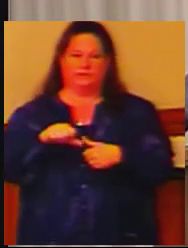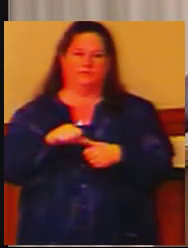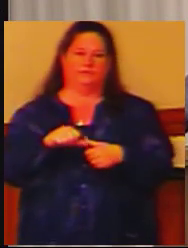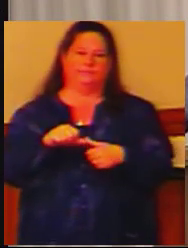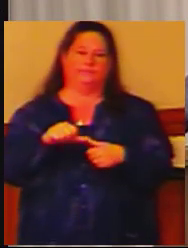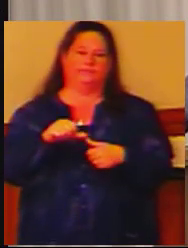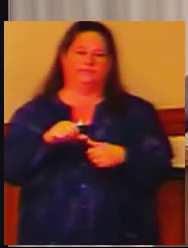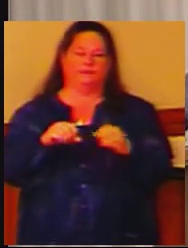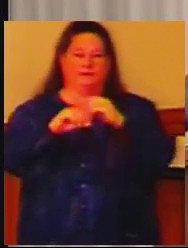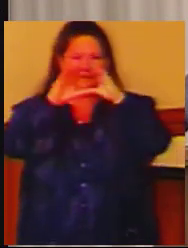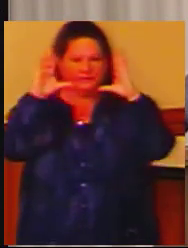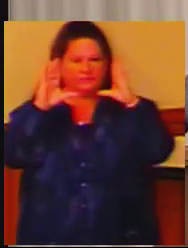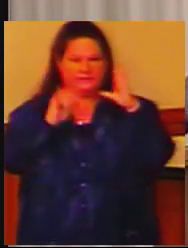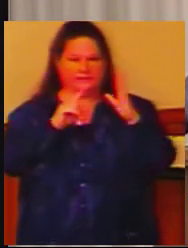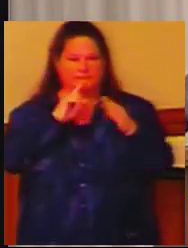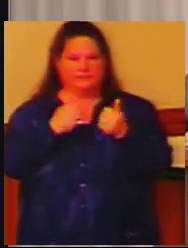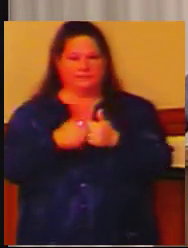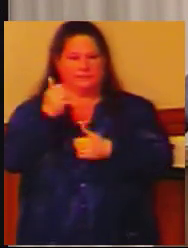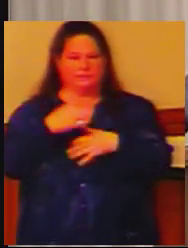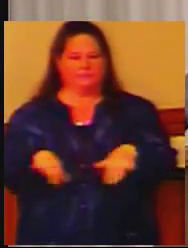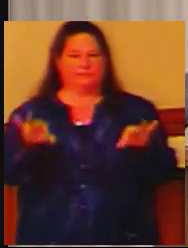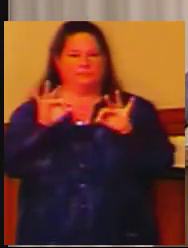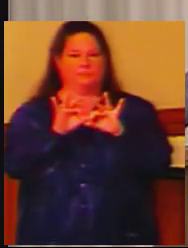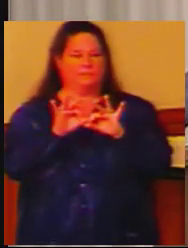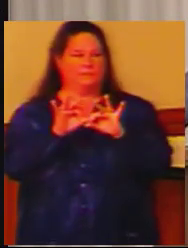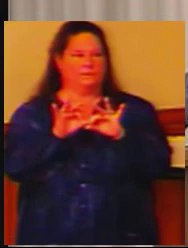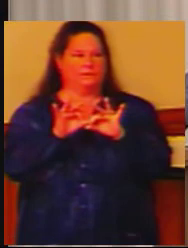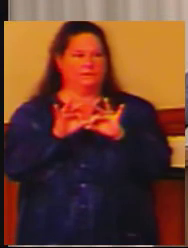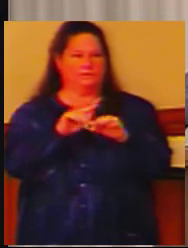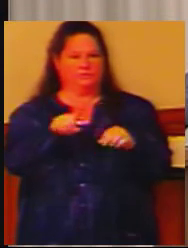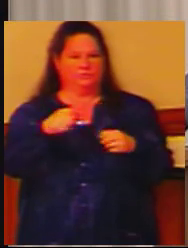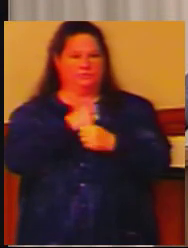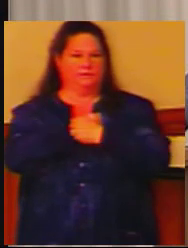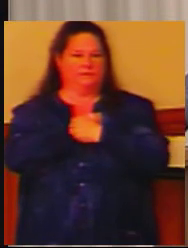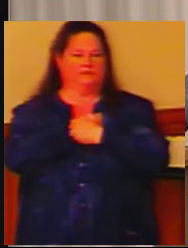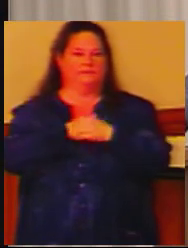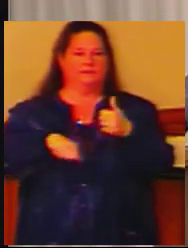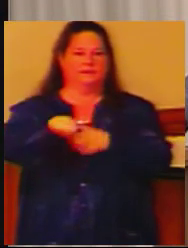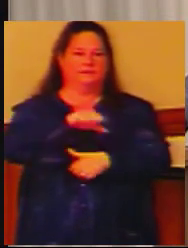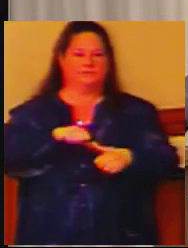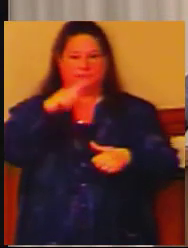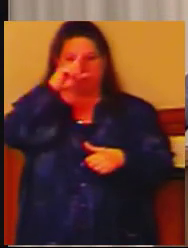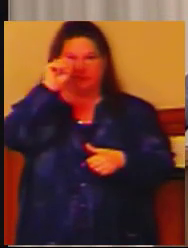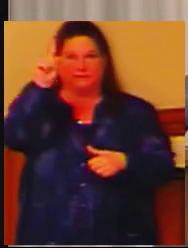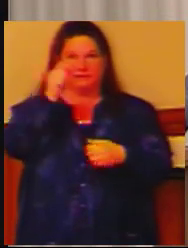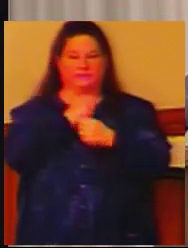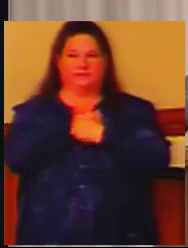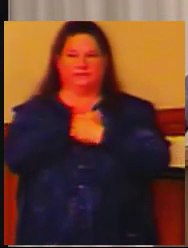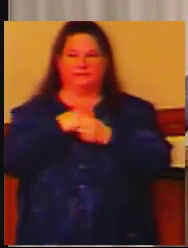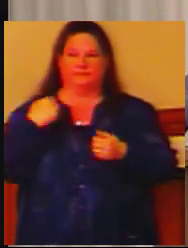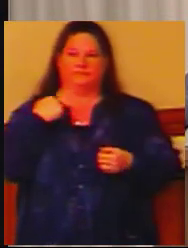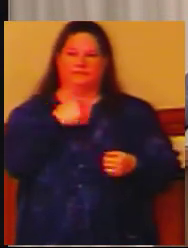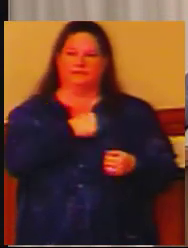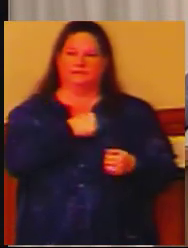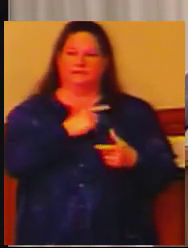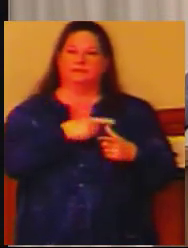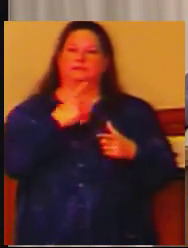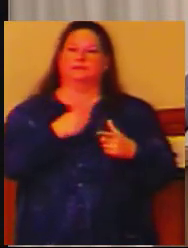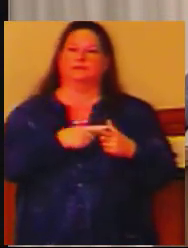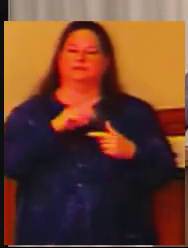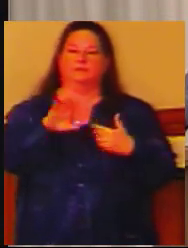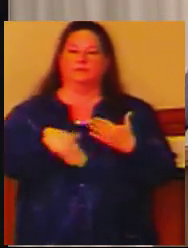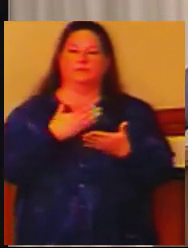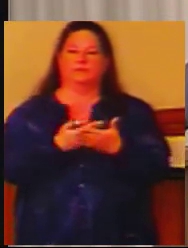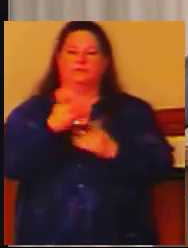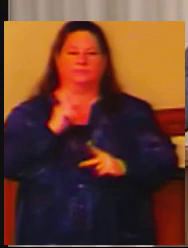that is the most important command. You love one another because he loved us, and then